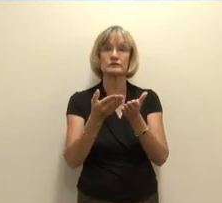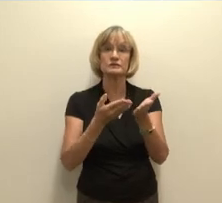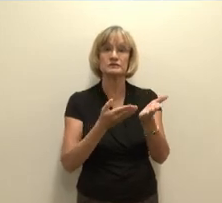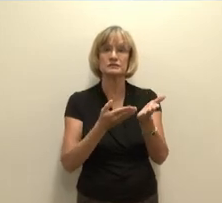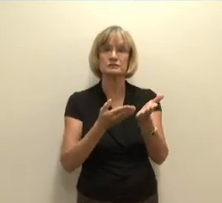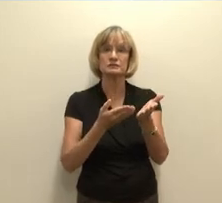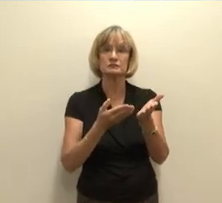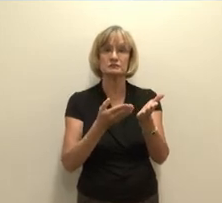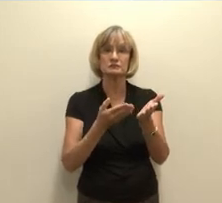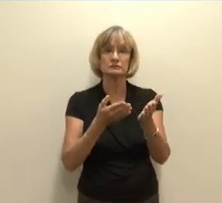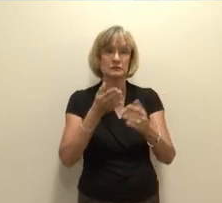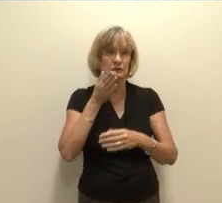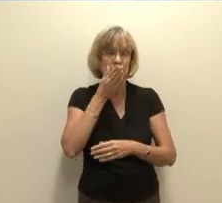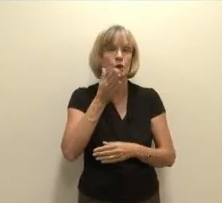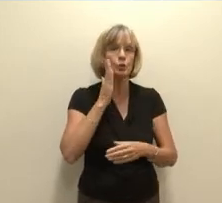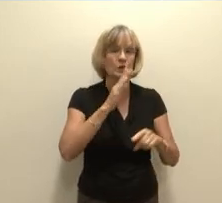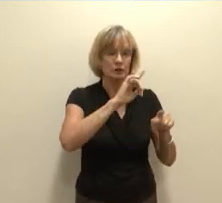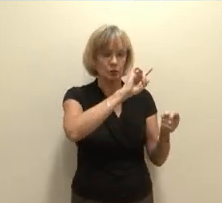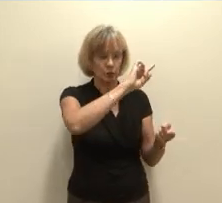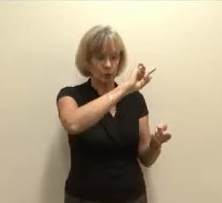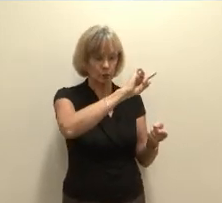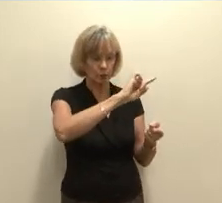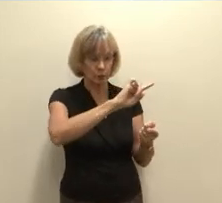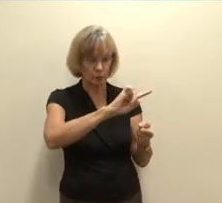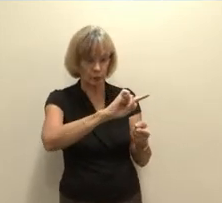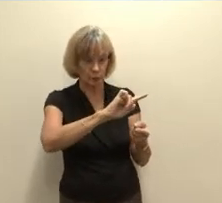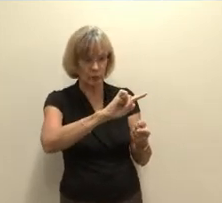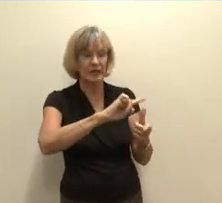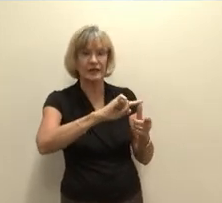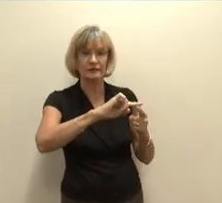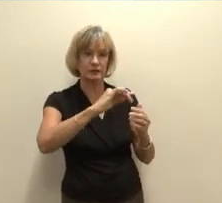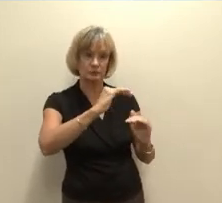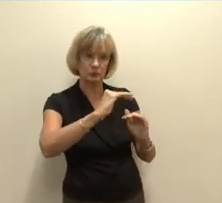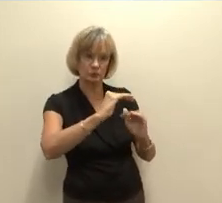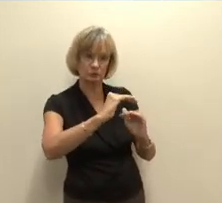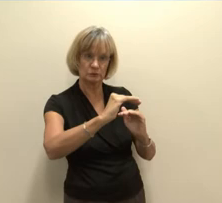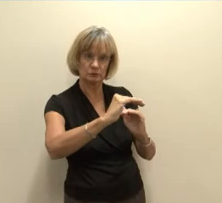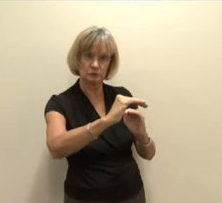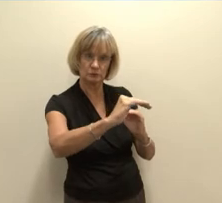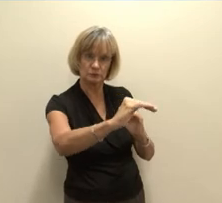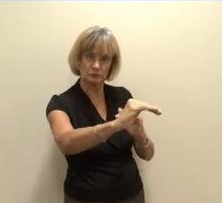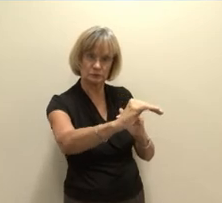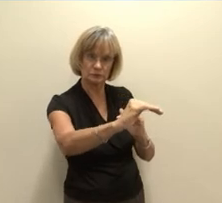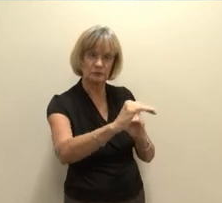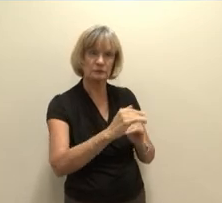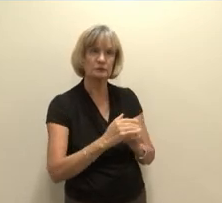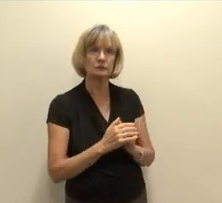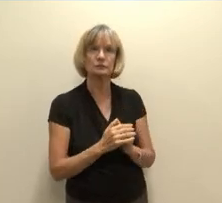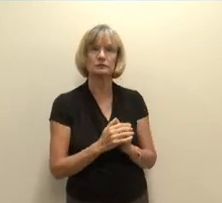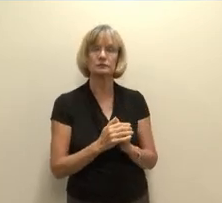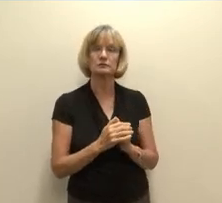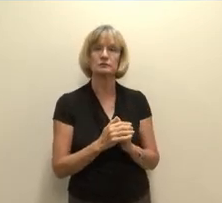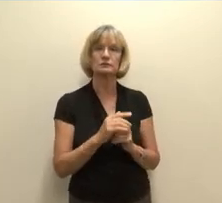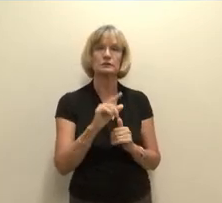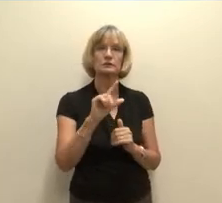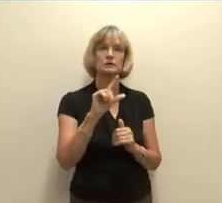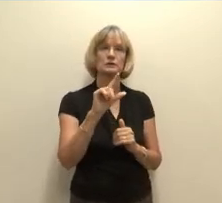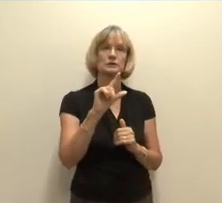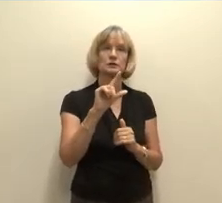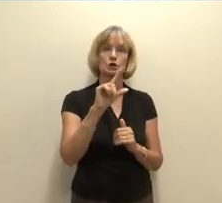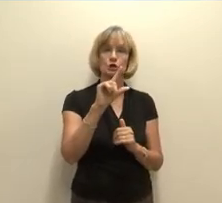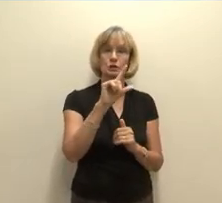go down and then level off for a while, and goes down in fiscal